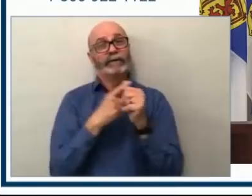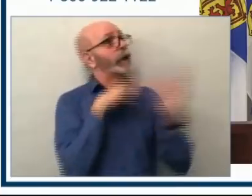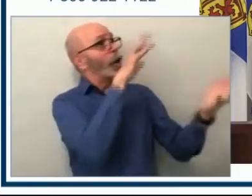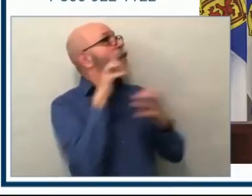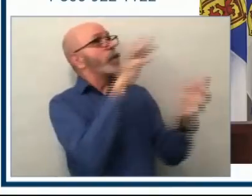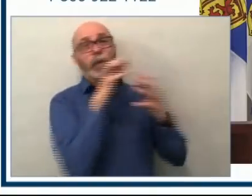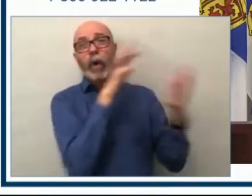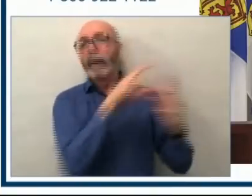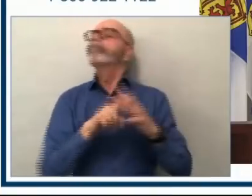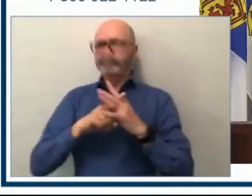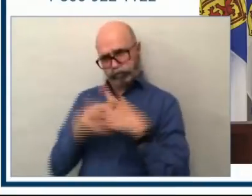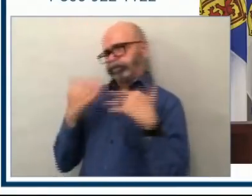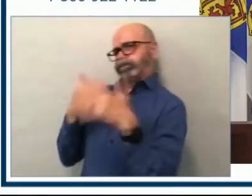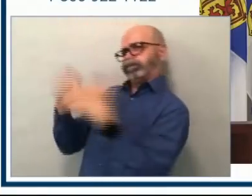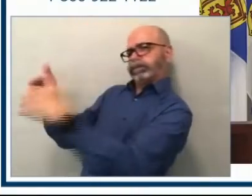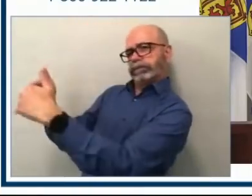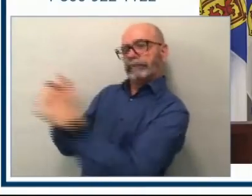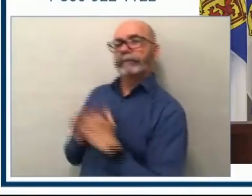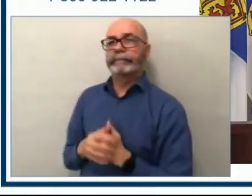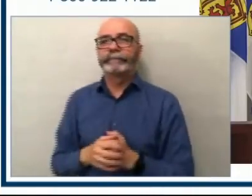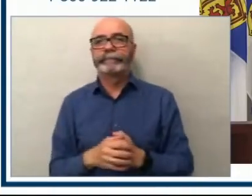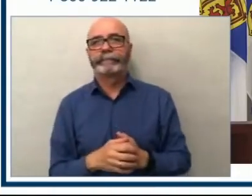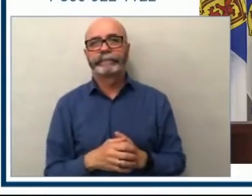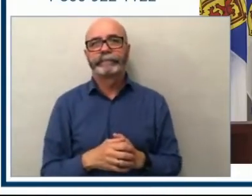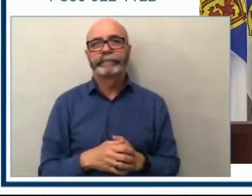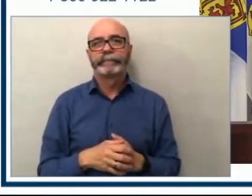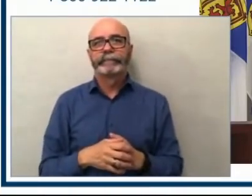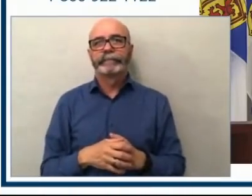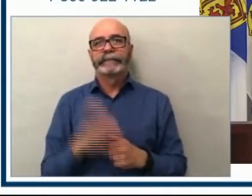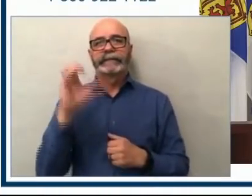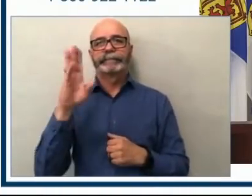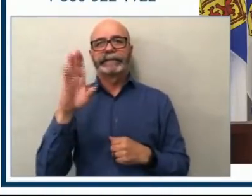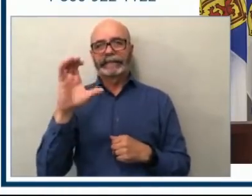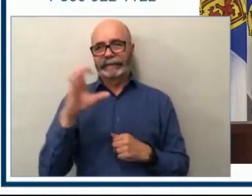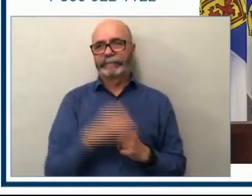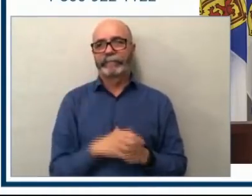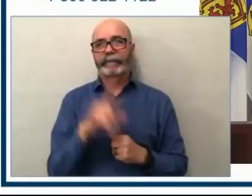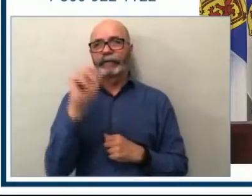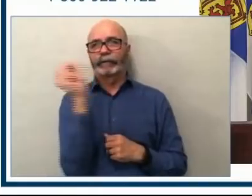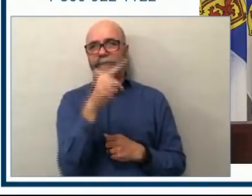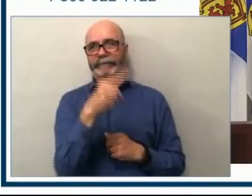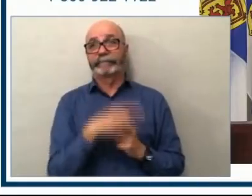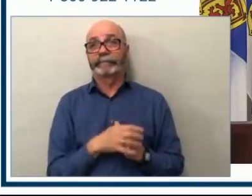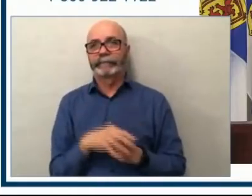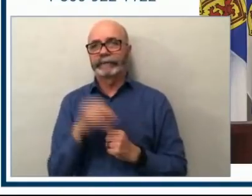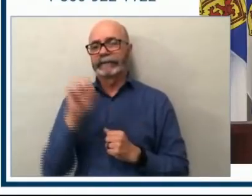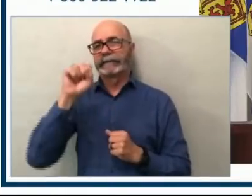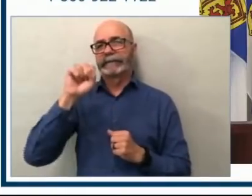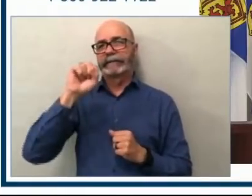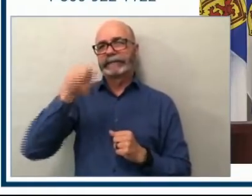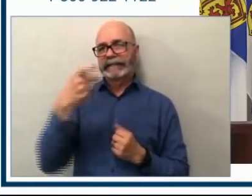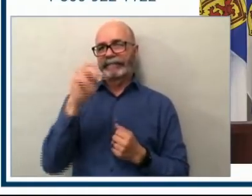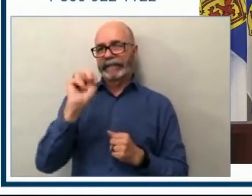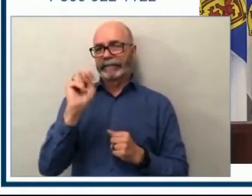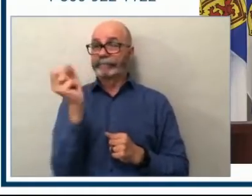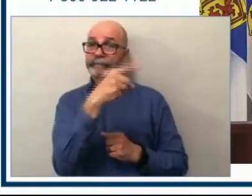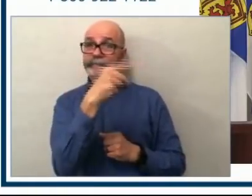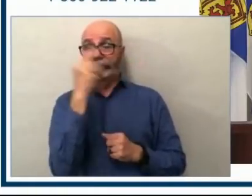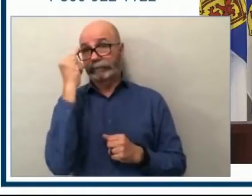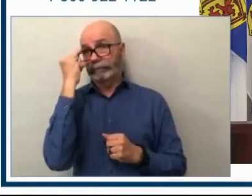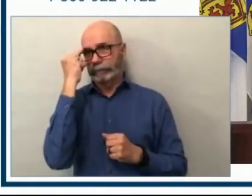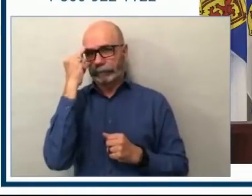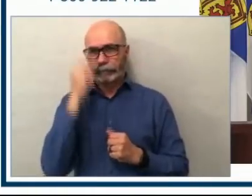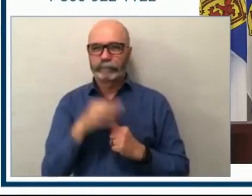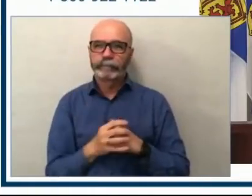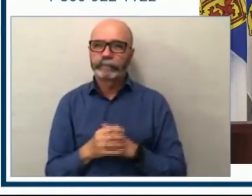CBC. My question is for Premier McNeil, and loath as I am to correct you, Premier, you are a respondent to the Department of Transportation